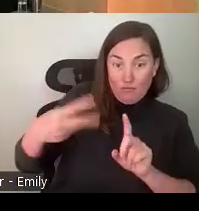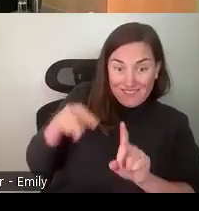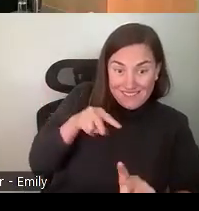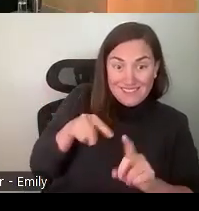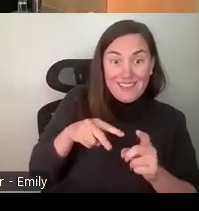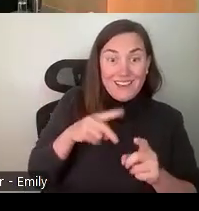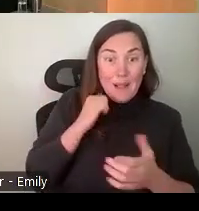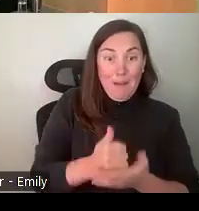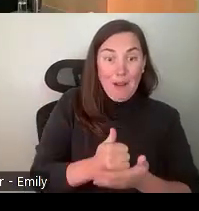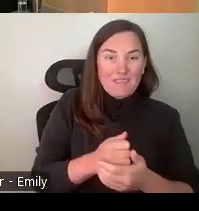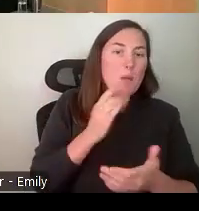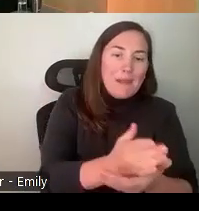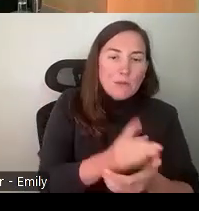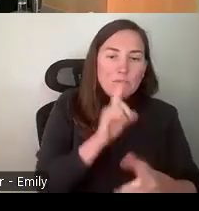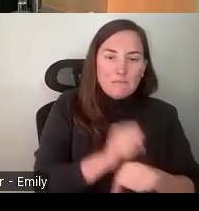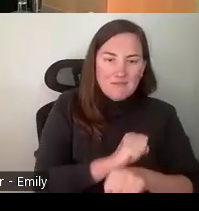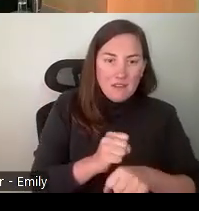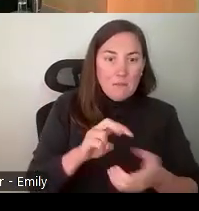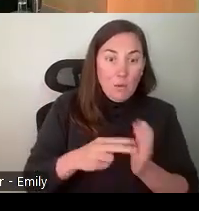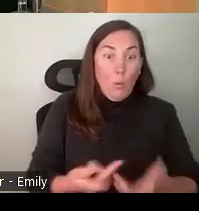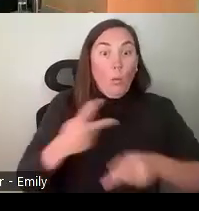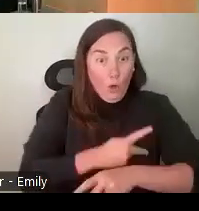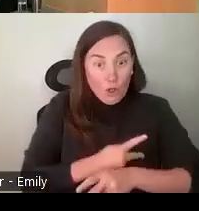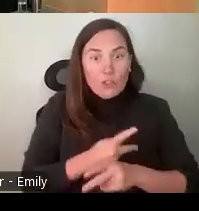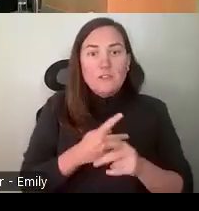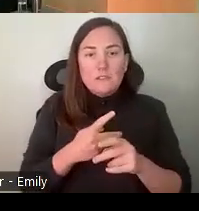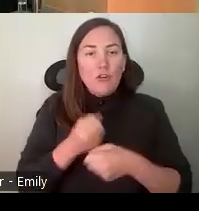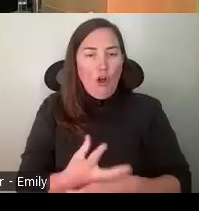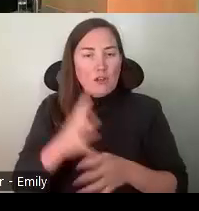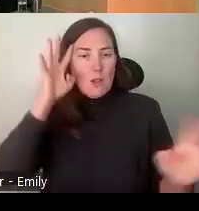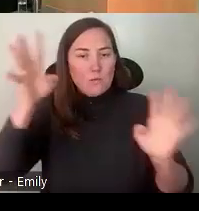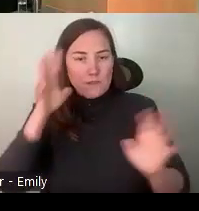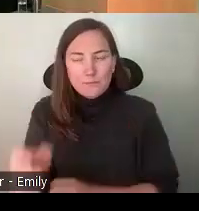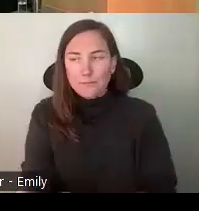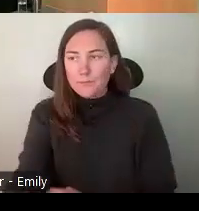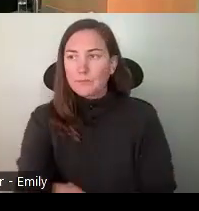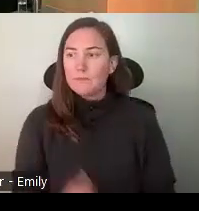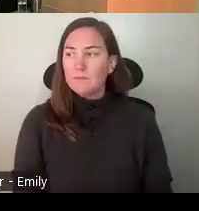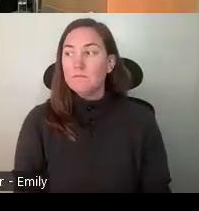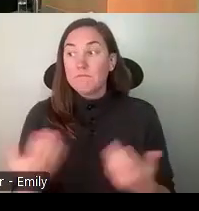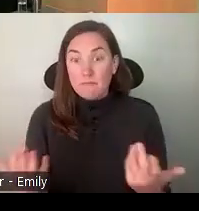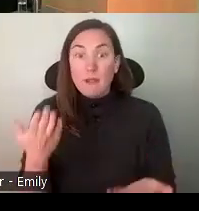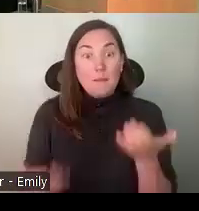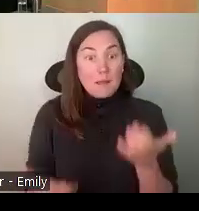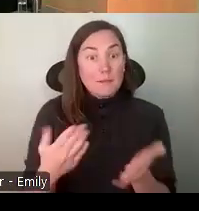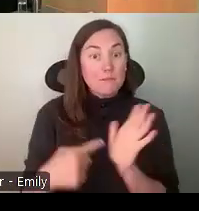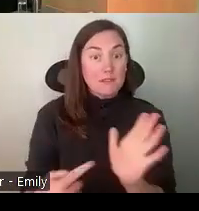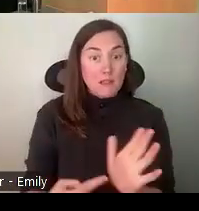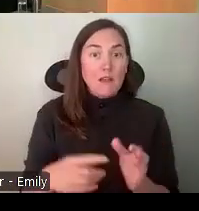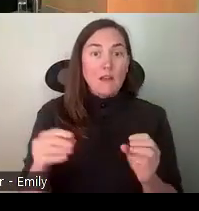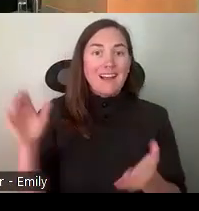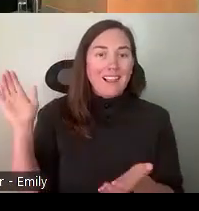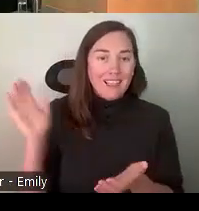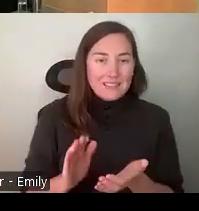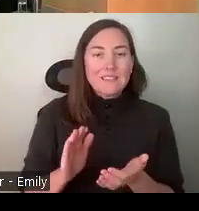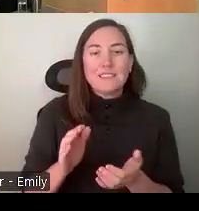hallucinations? Specifically, It's thought that lower level disturbances in